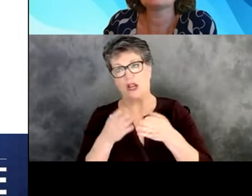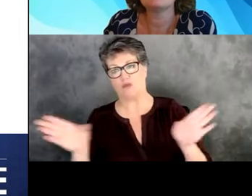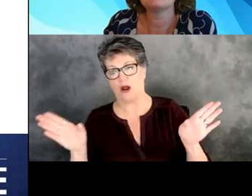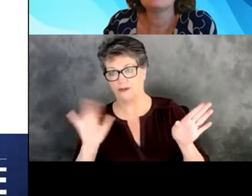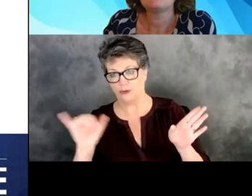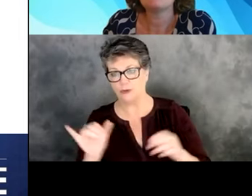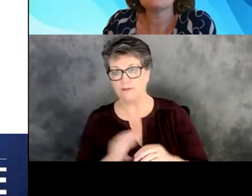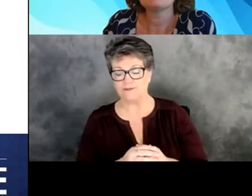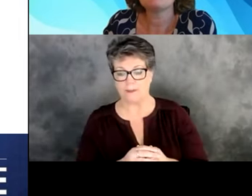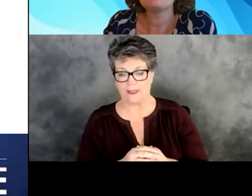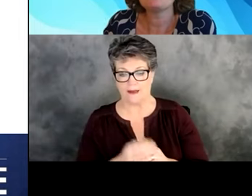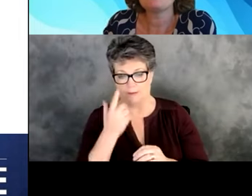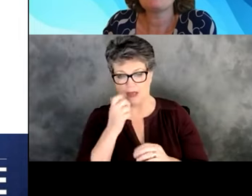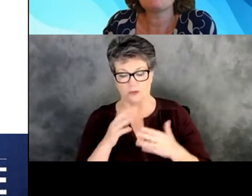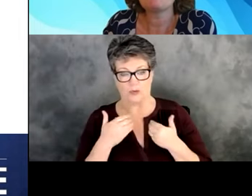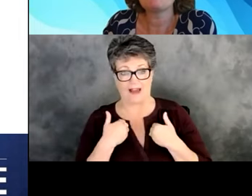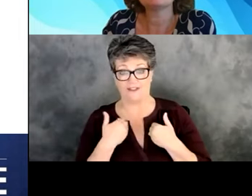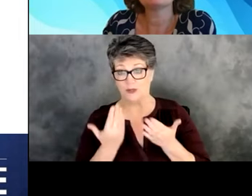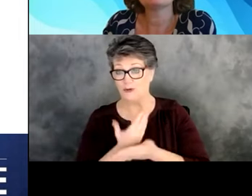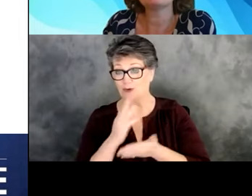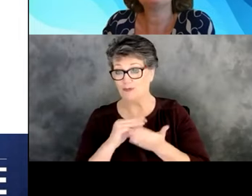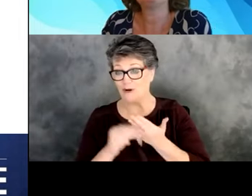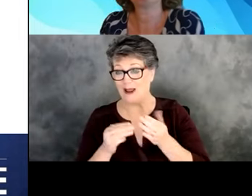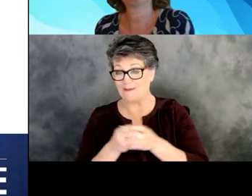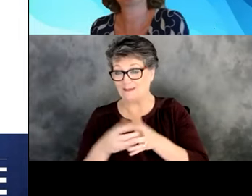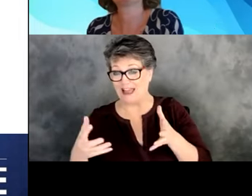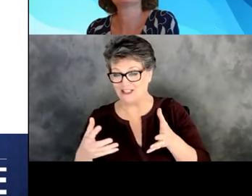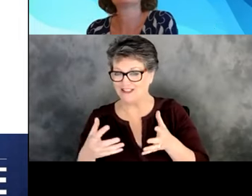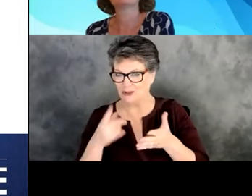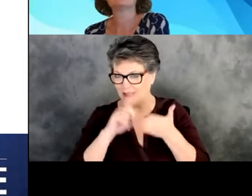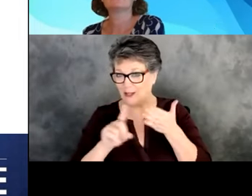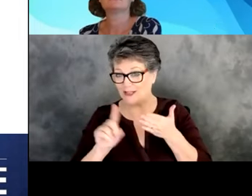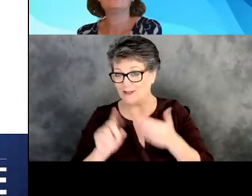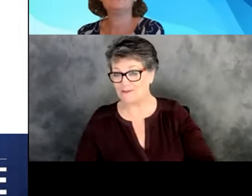that because we've got some program expansion to do.